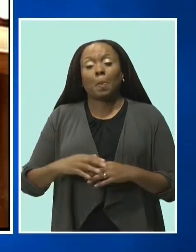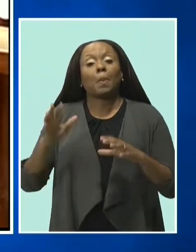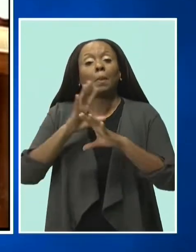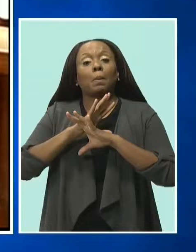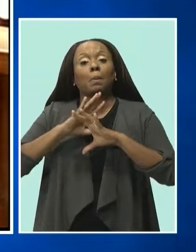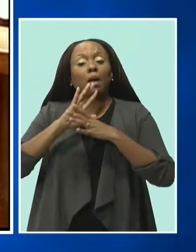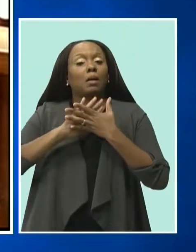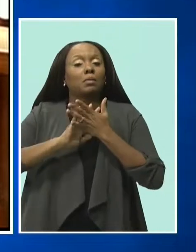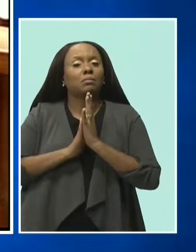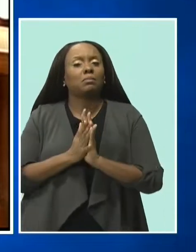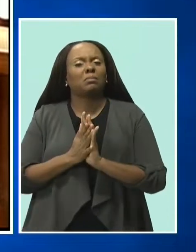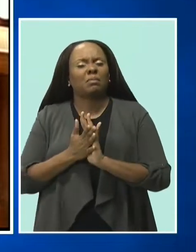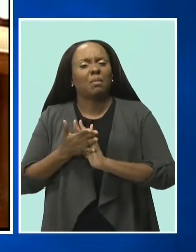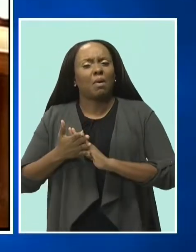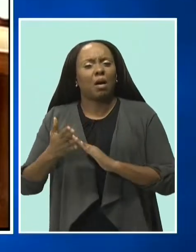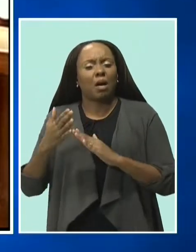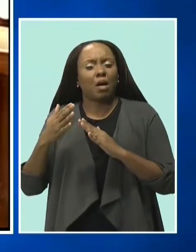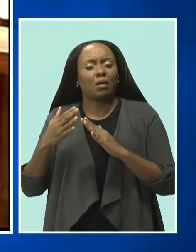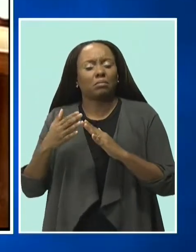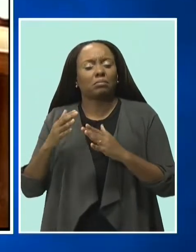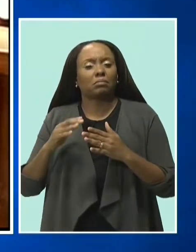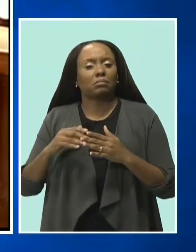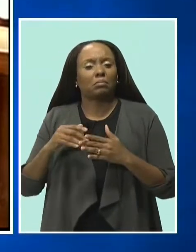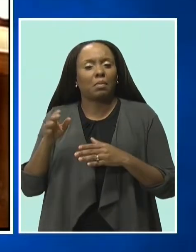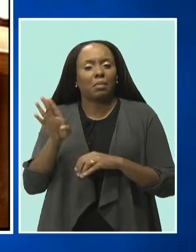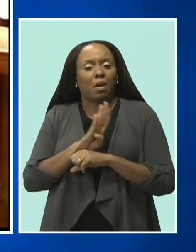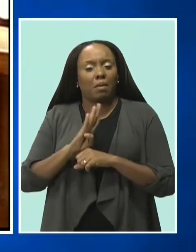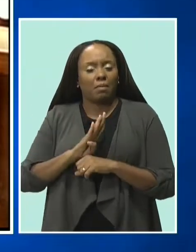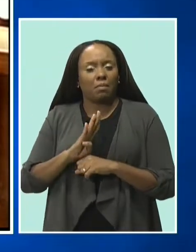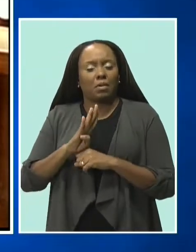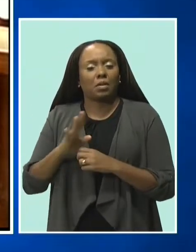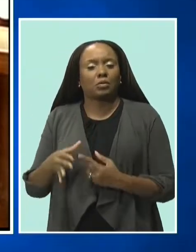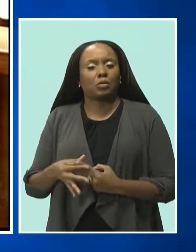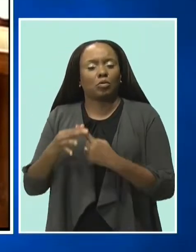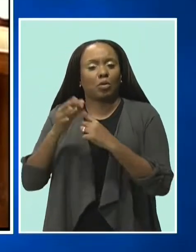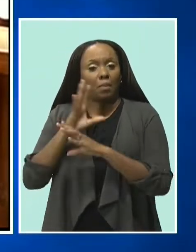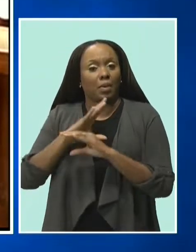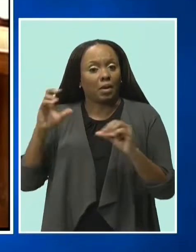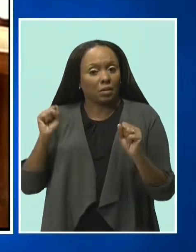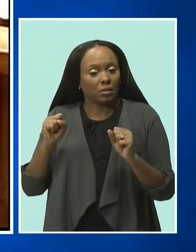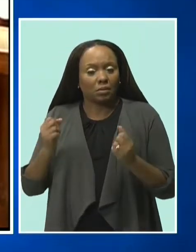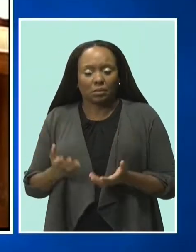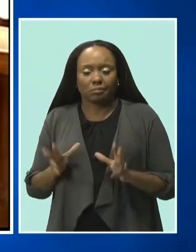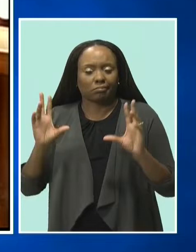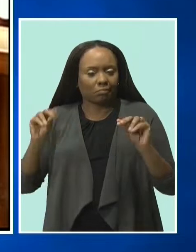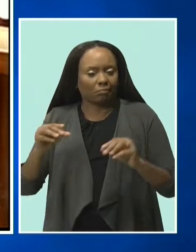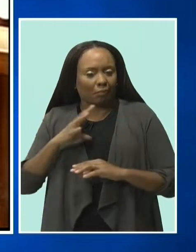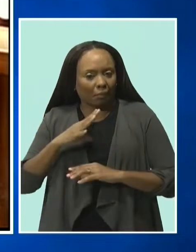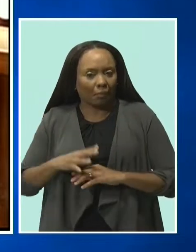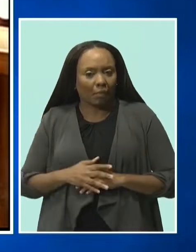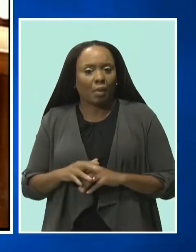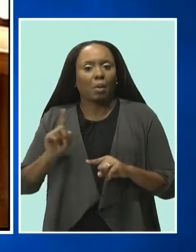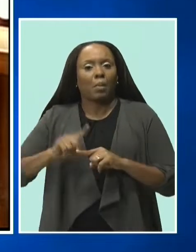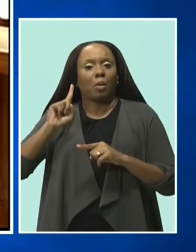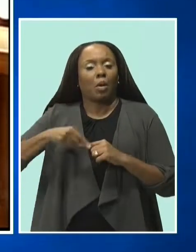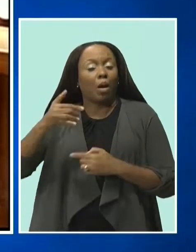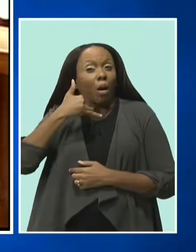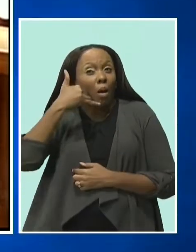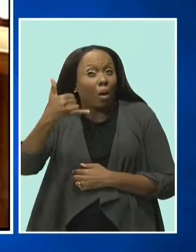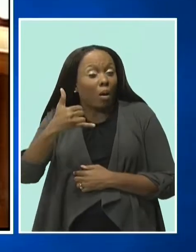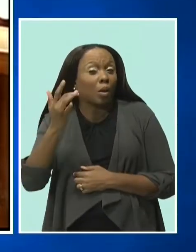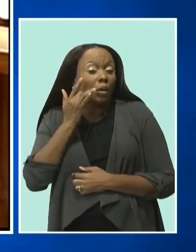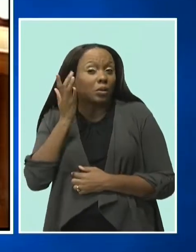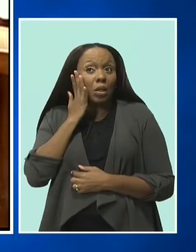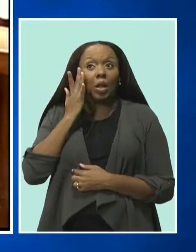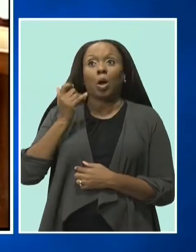Barbados. What is going to stop travelers from coming to Barbados is when they call a hotel or a villa to make a reservation and they